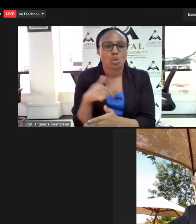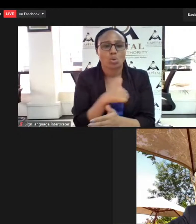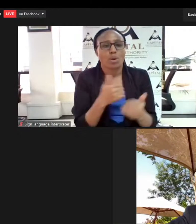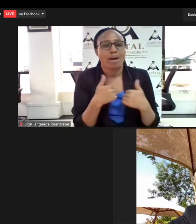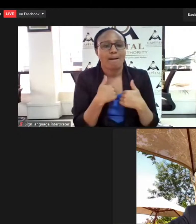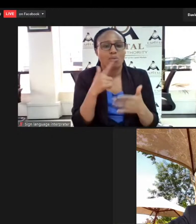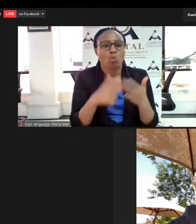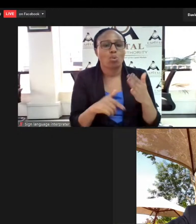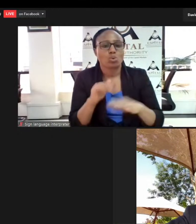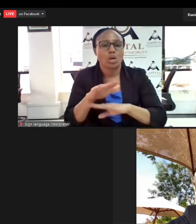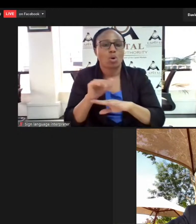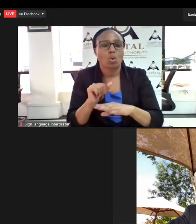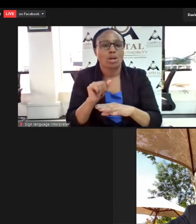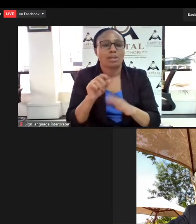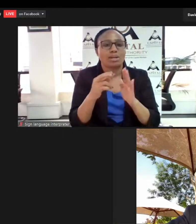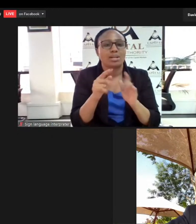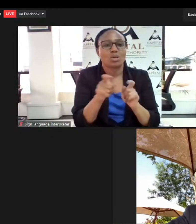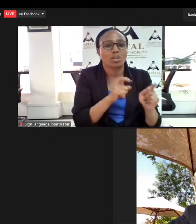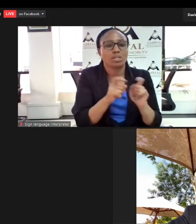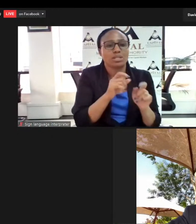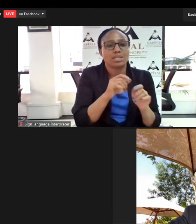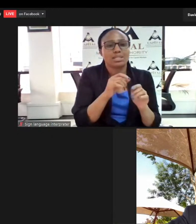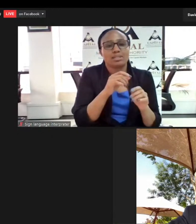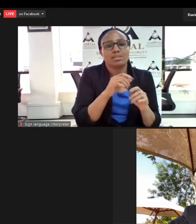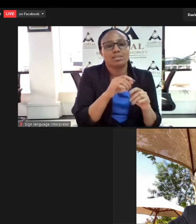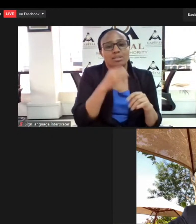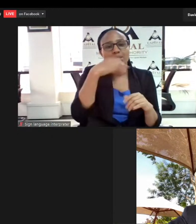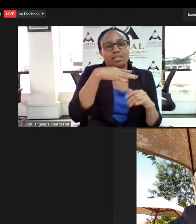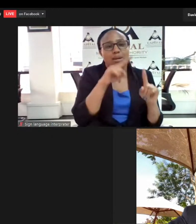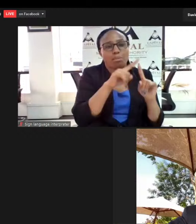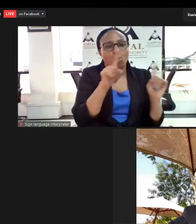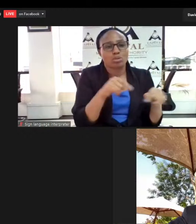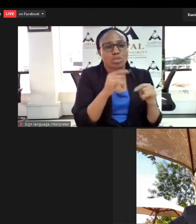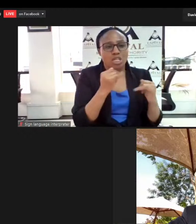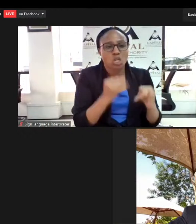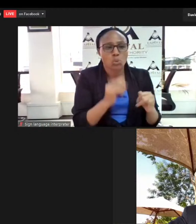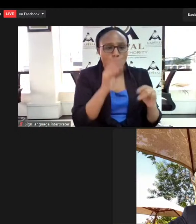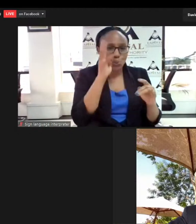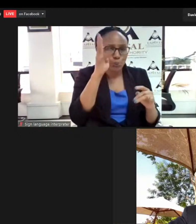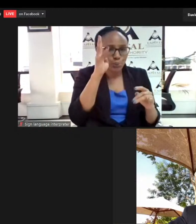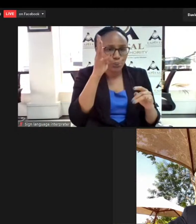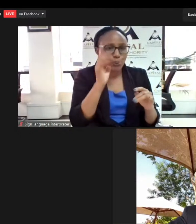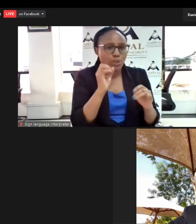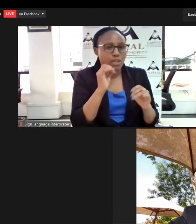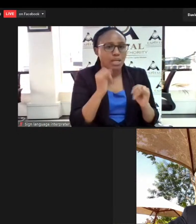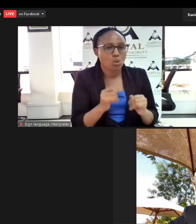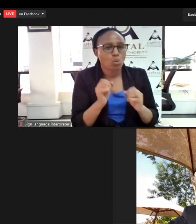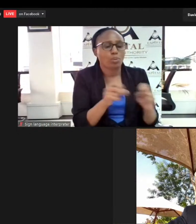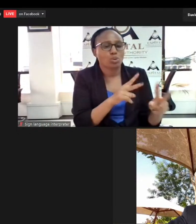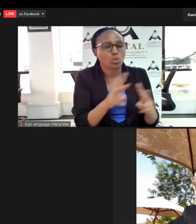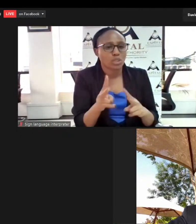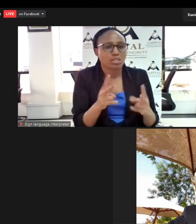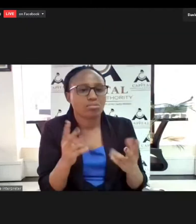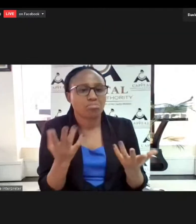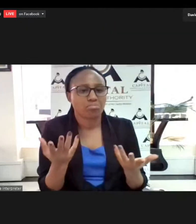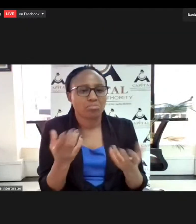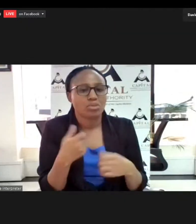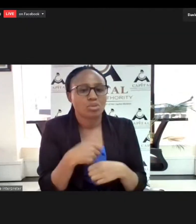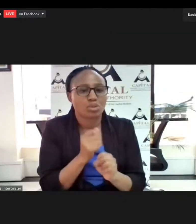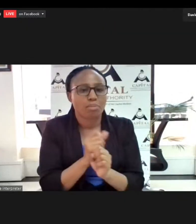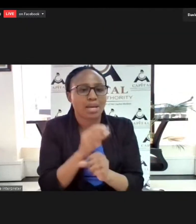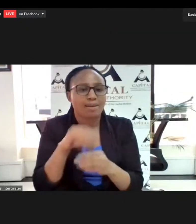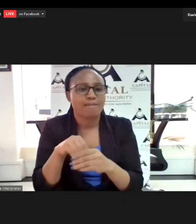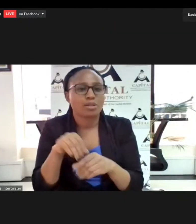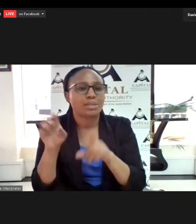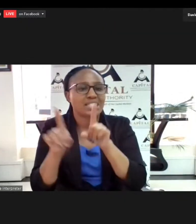the regulatory sandbox, where we keep on looking at new innovations, new opportunities that are available to either make the investment